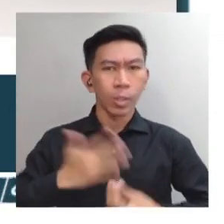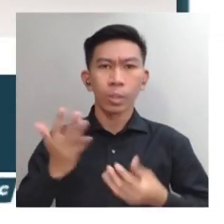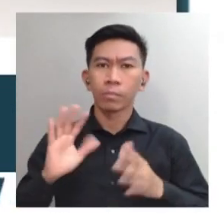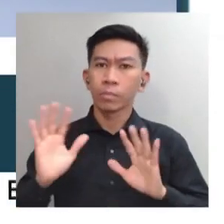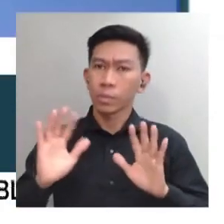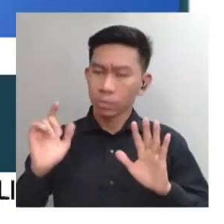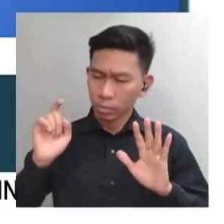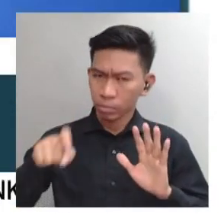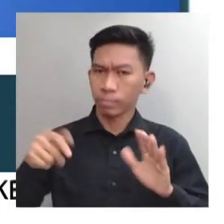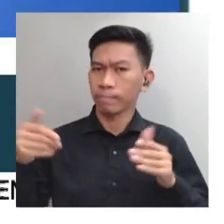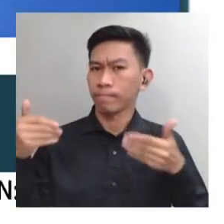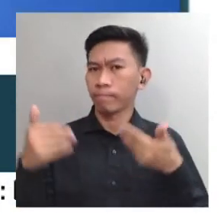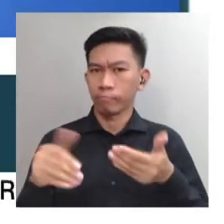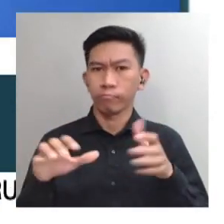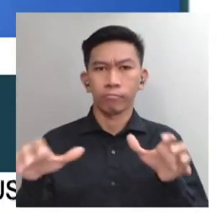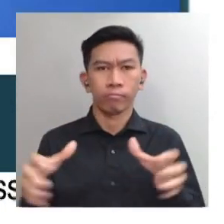natin.